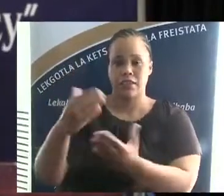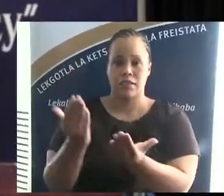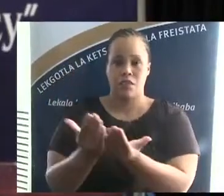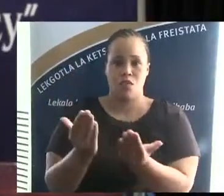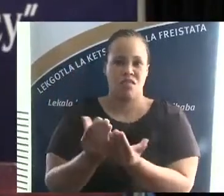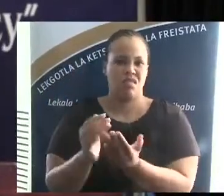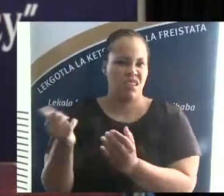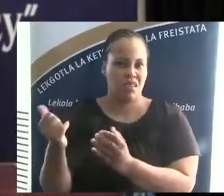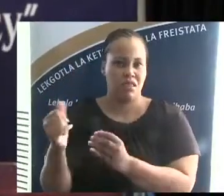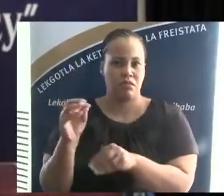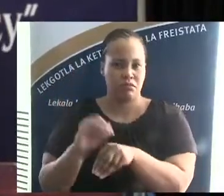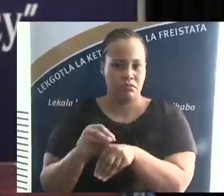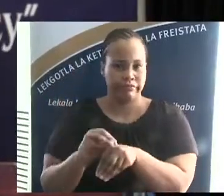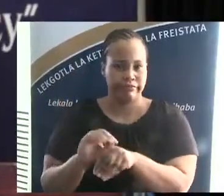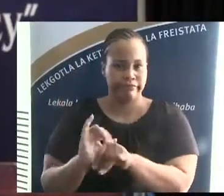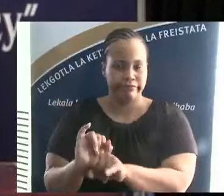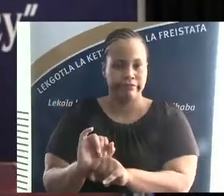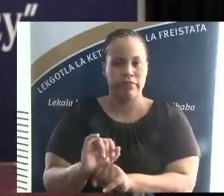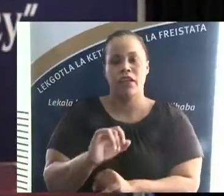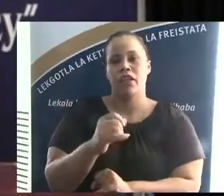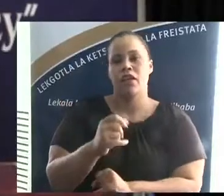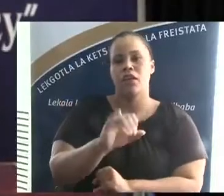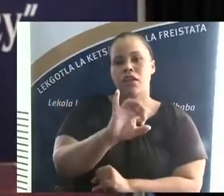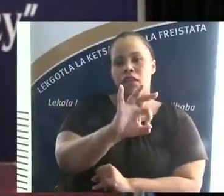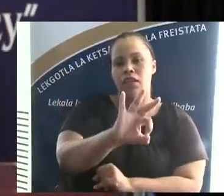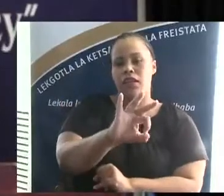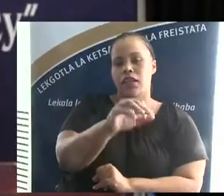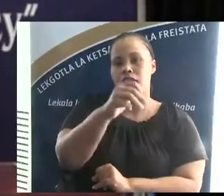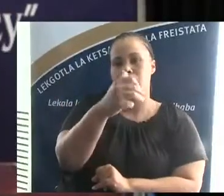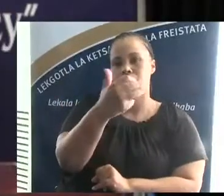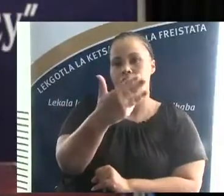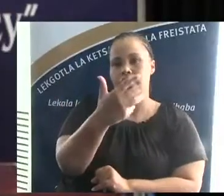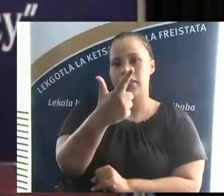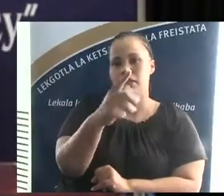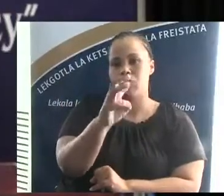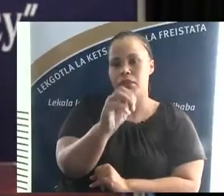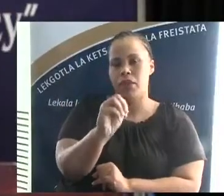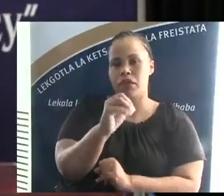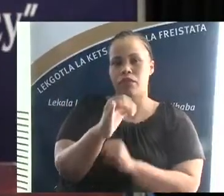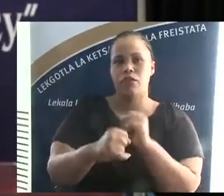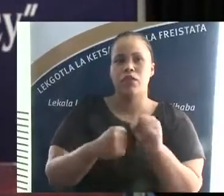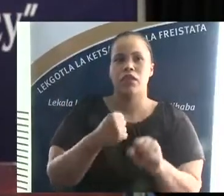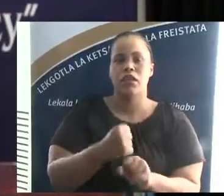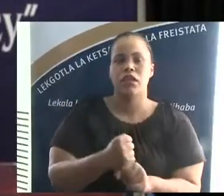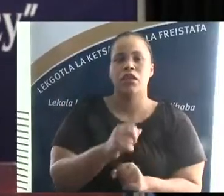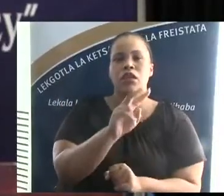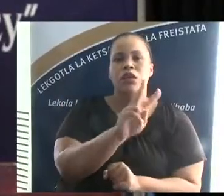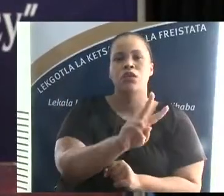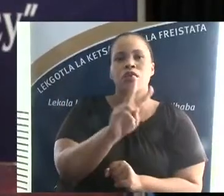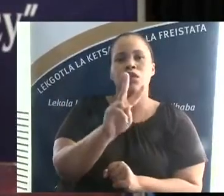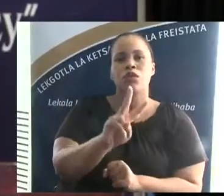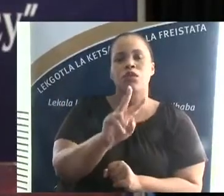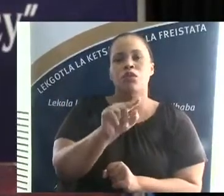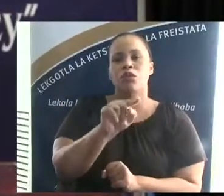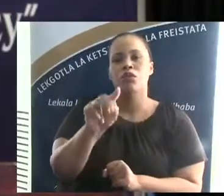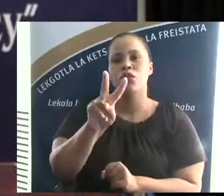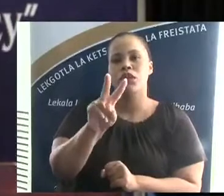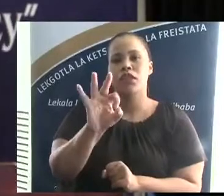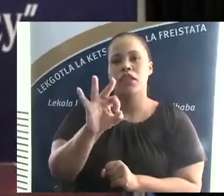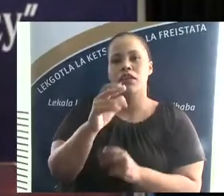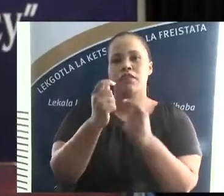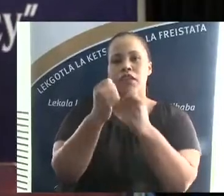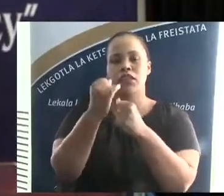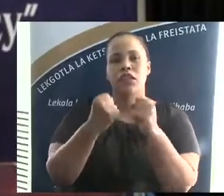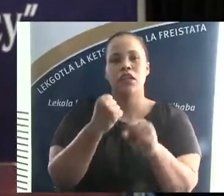Further, an earmarked allocation of 397 million for the 22-23 financial year,